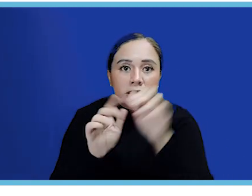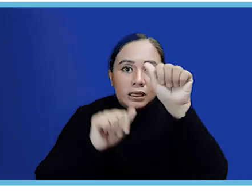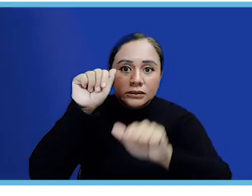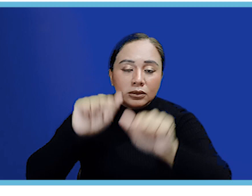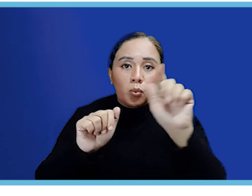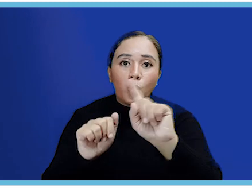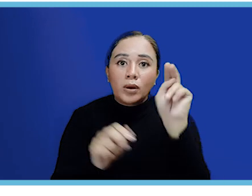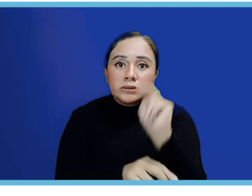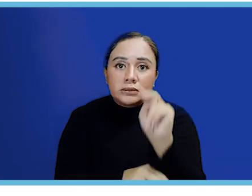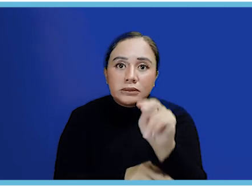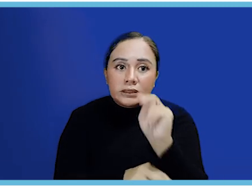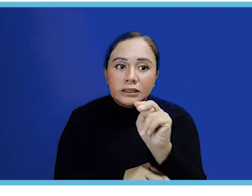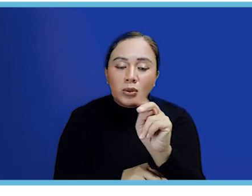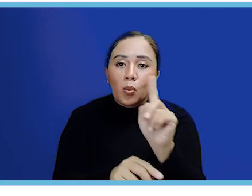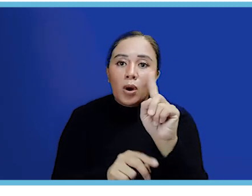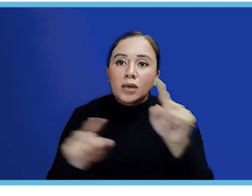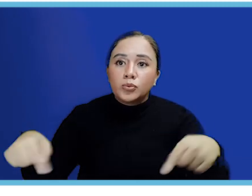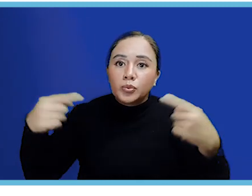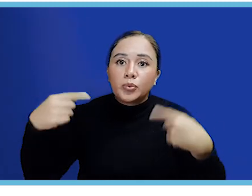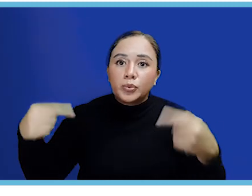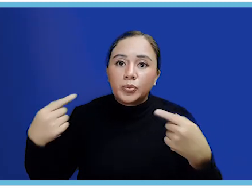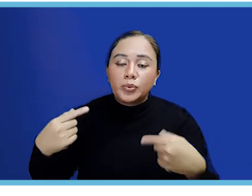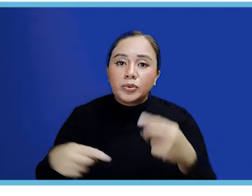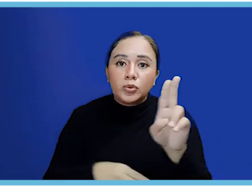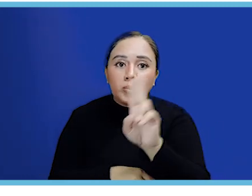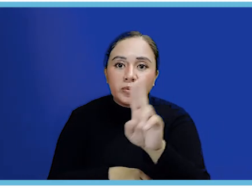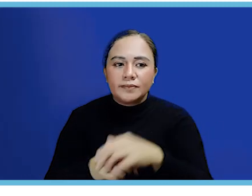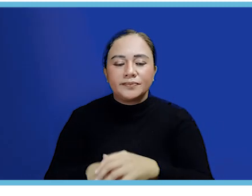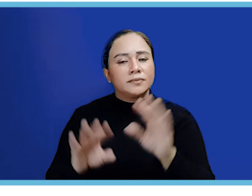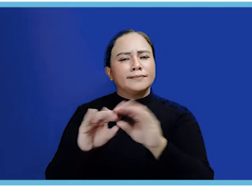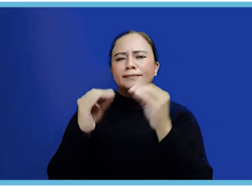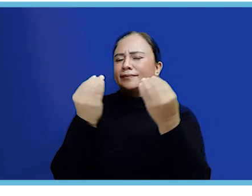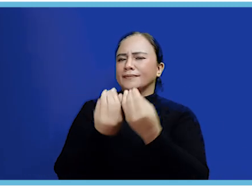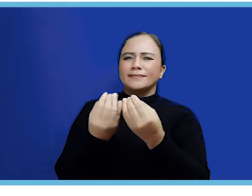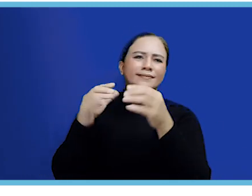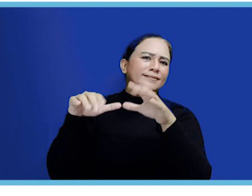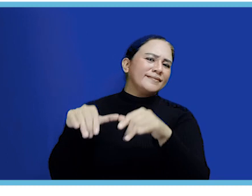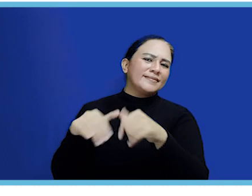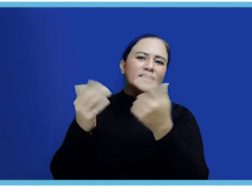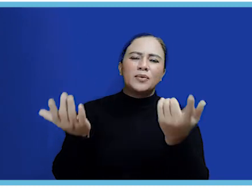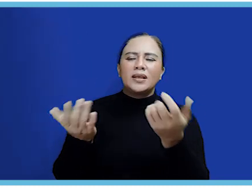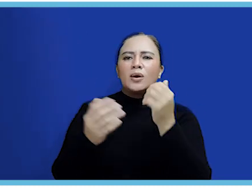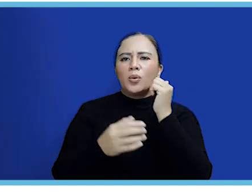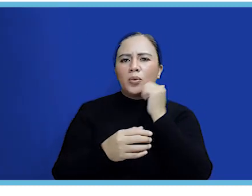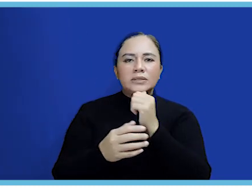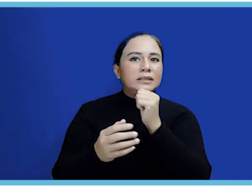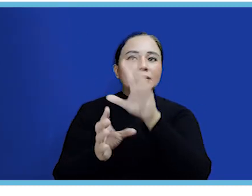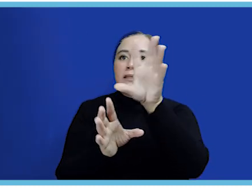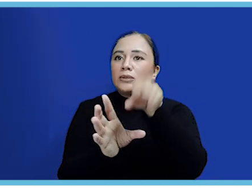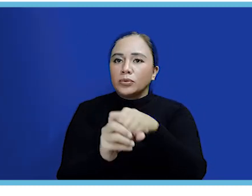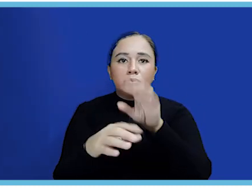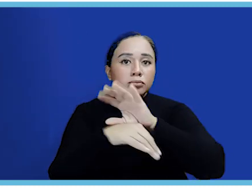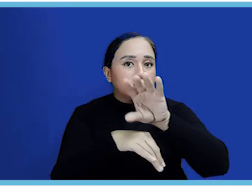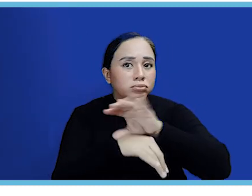properly assessing the requirements on the type of wheelchair that they will use. Organizations of persons with disabilities are also not